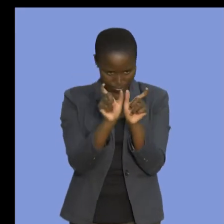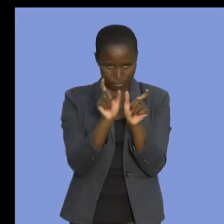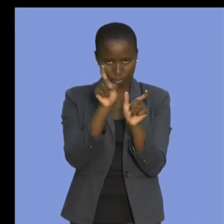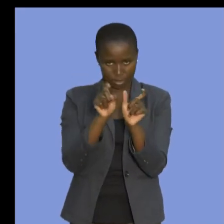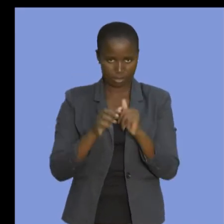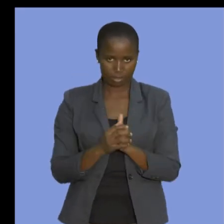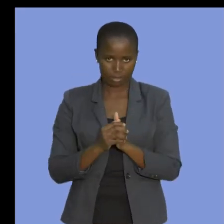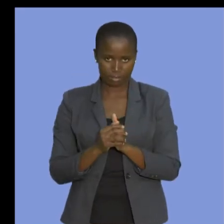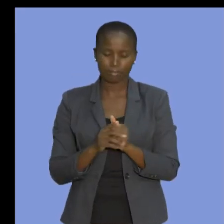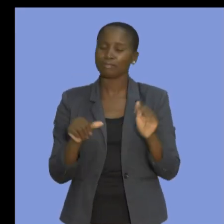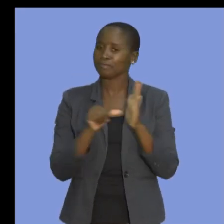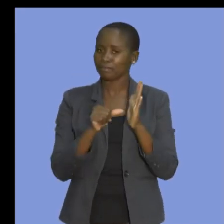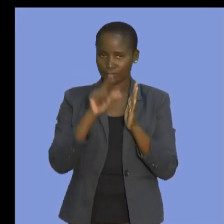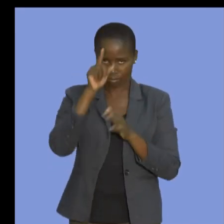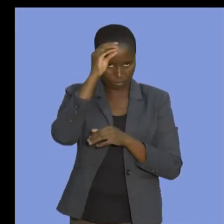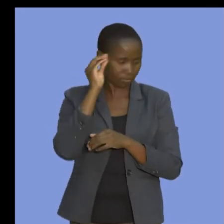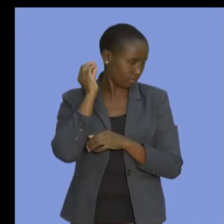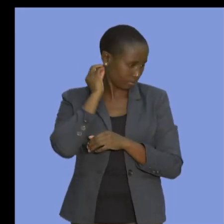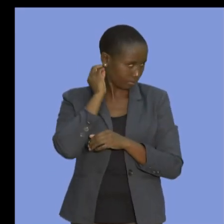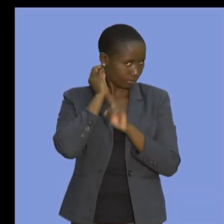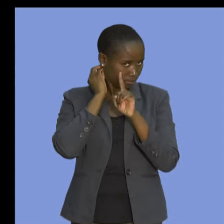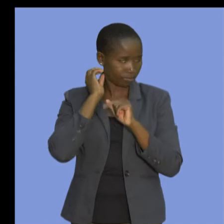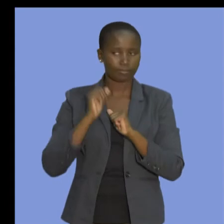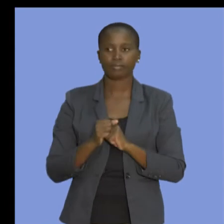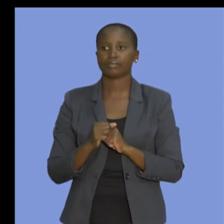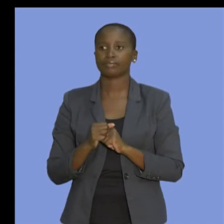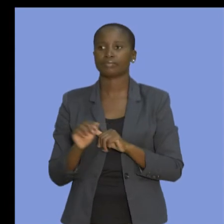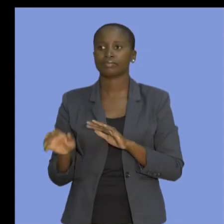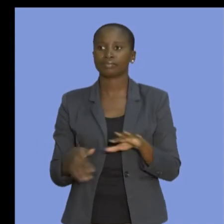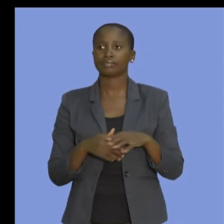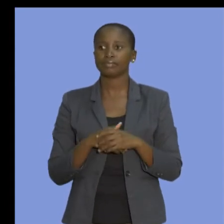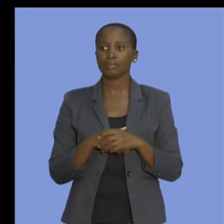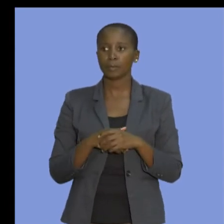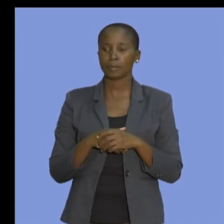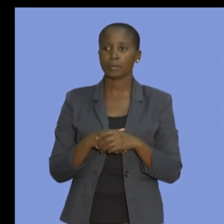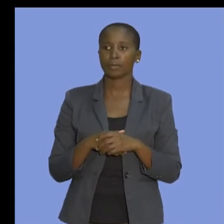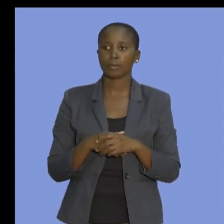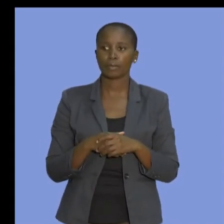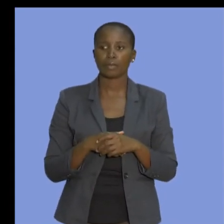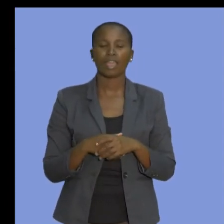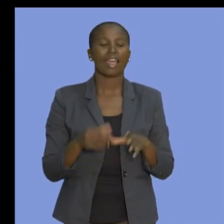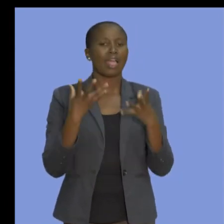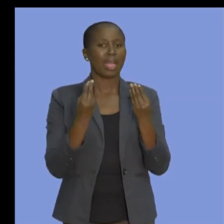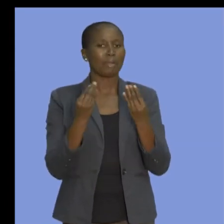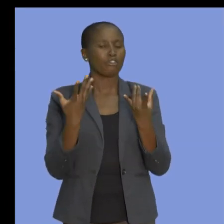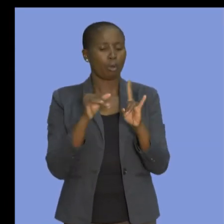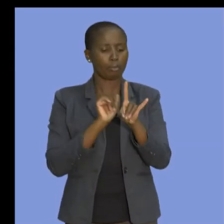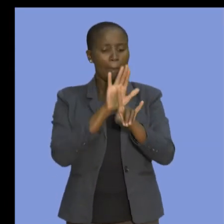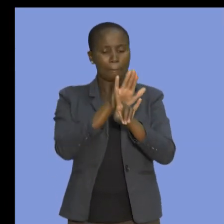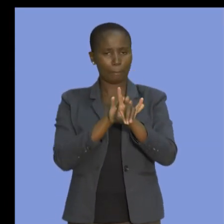That's very important. Numbers of different pads owned. Let's look at this. There's a frequency.